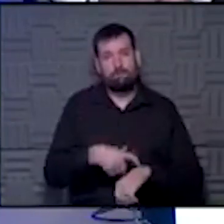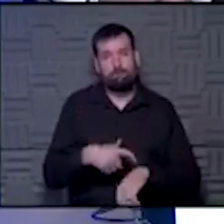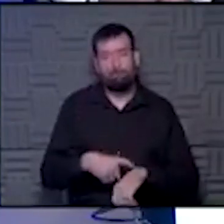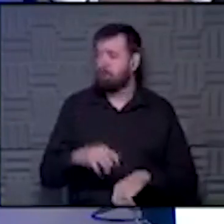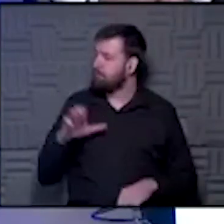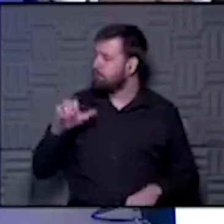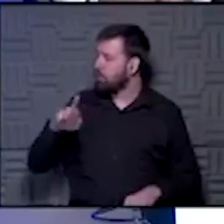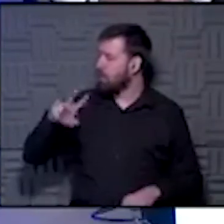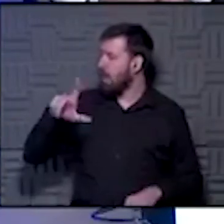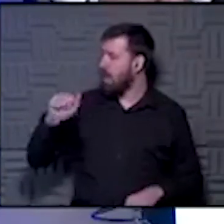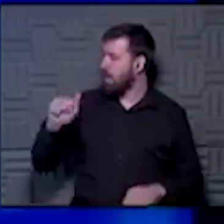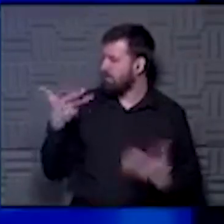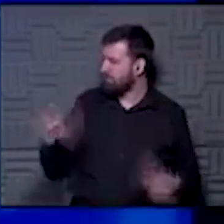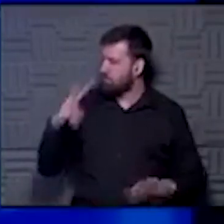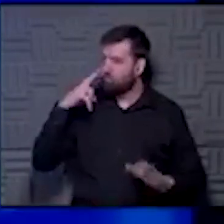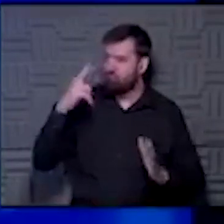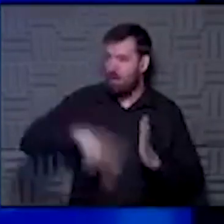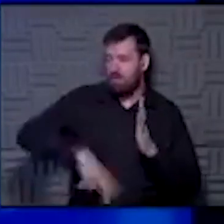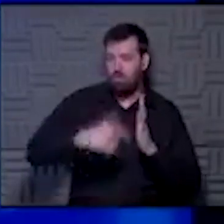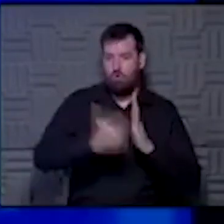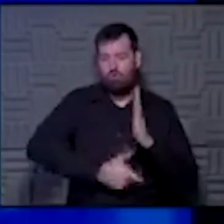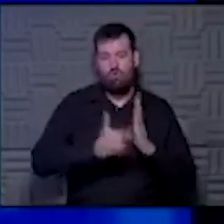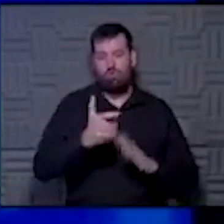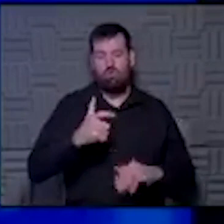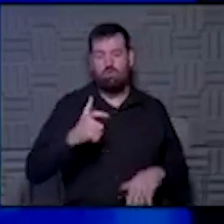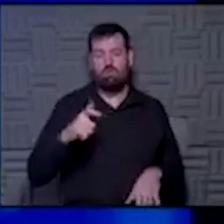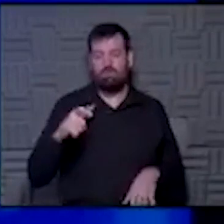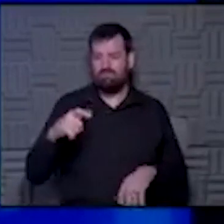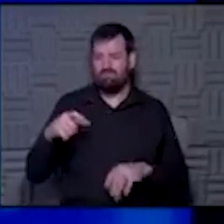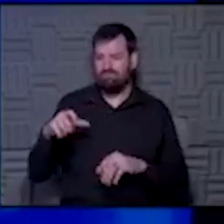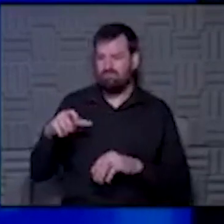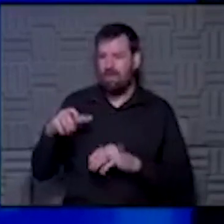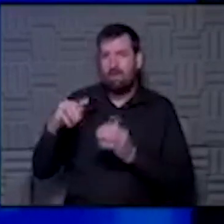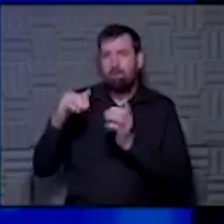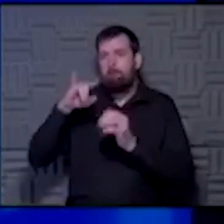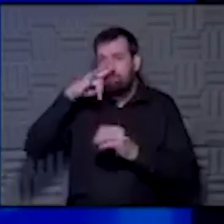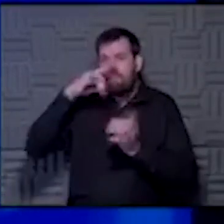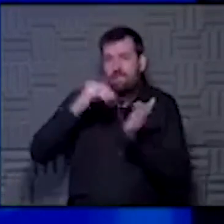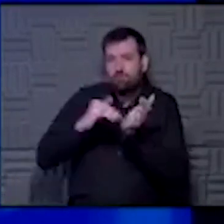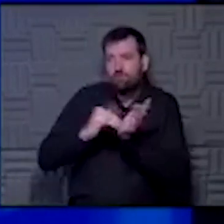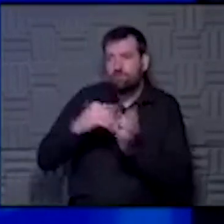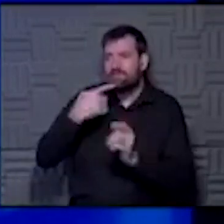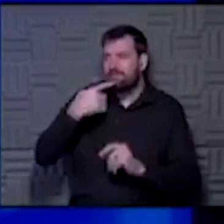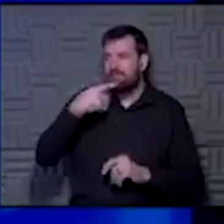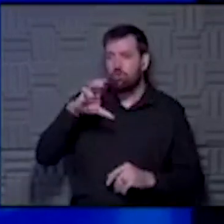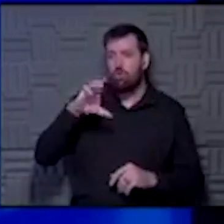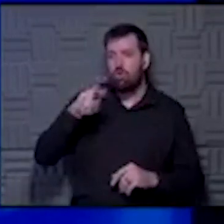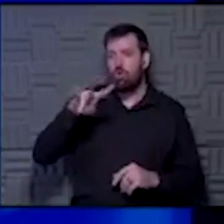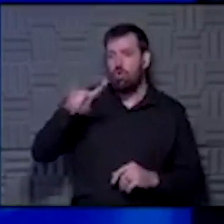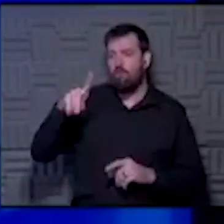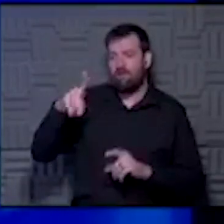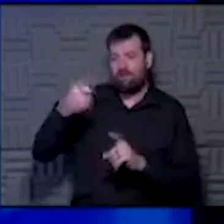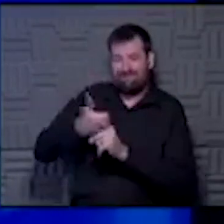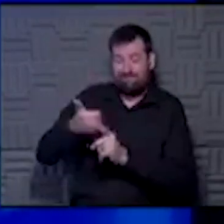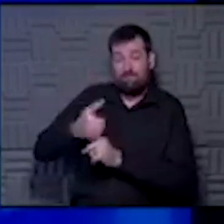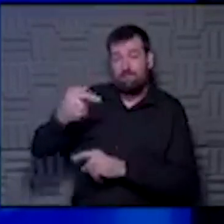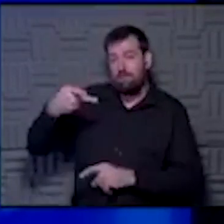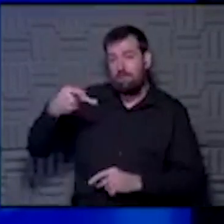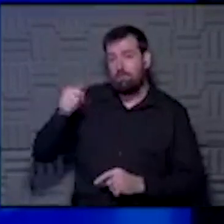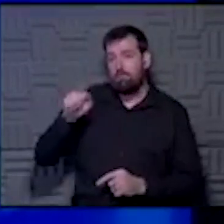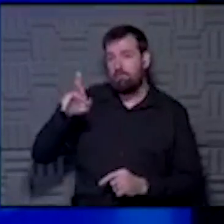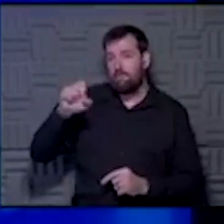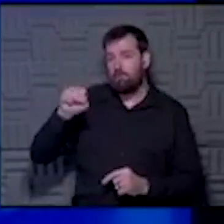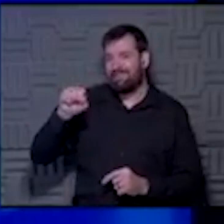Carla read an article where a pediatrician said COVID is a parasite. Is that true? Can you talk about this and explain that compared to